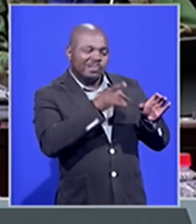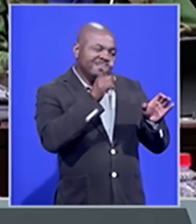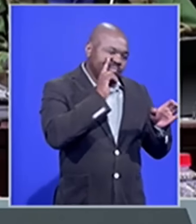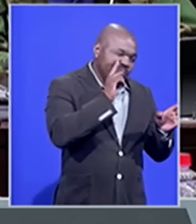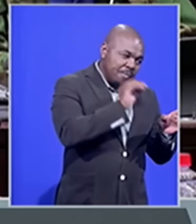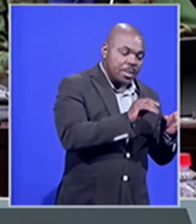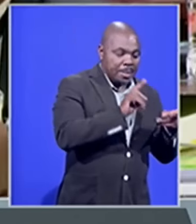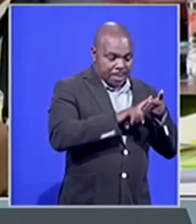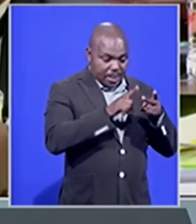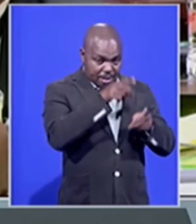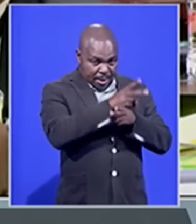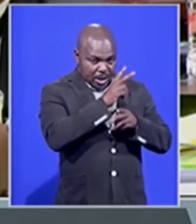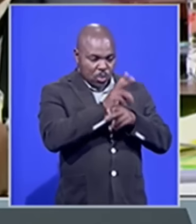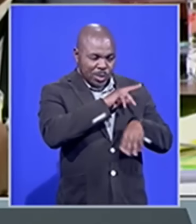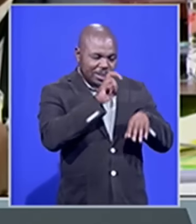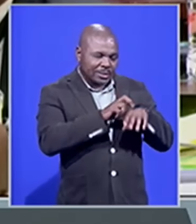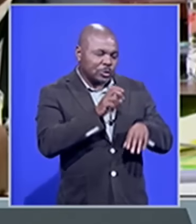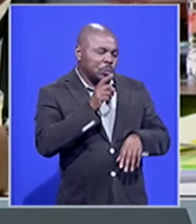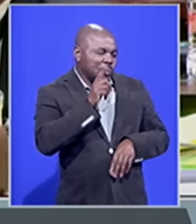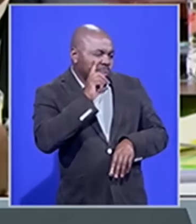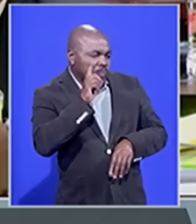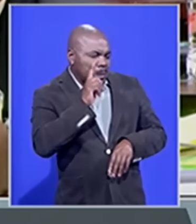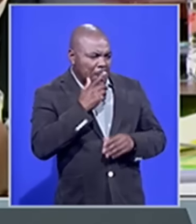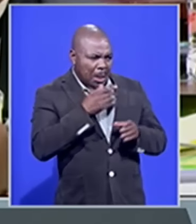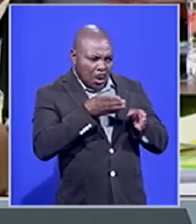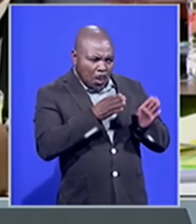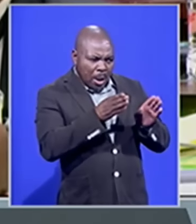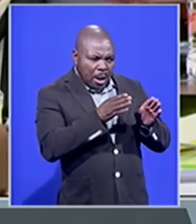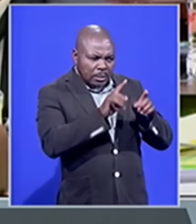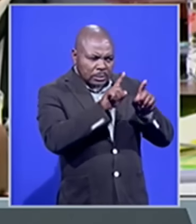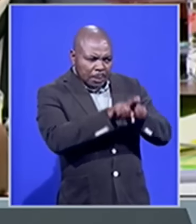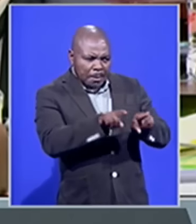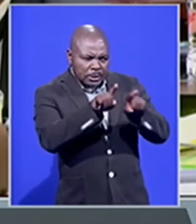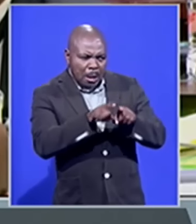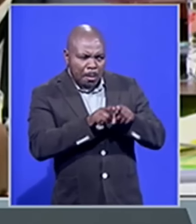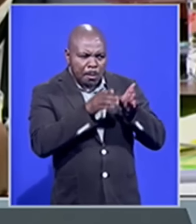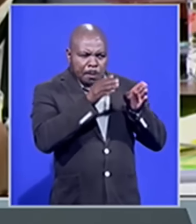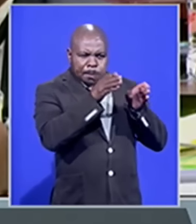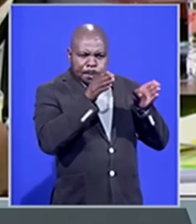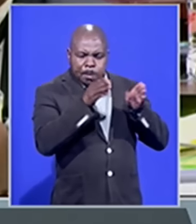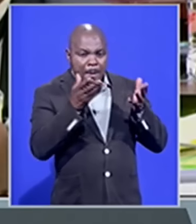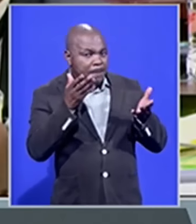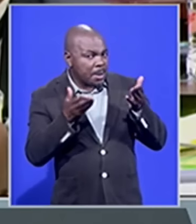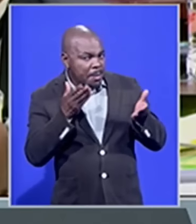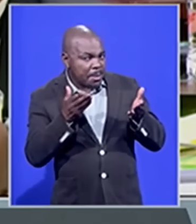not there is a pattern of